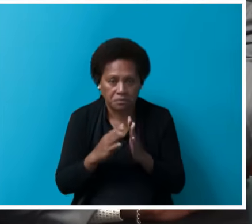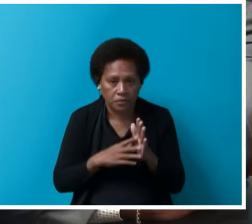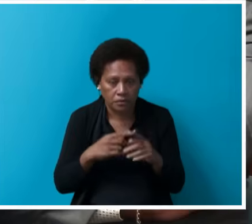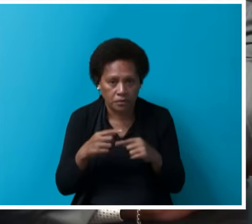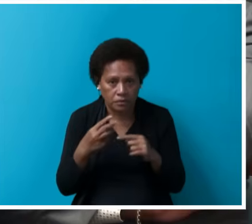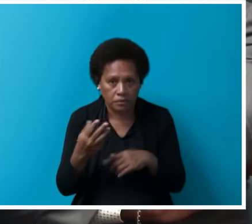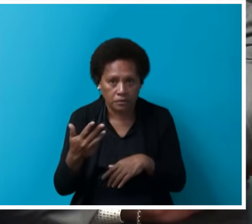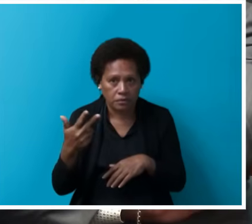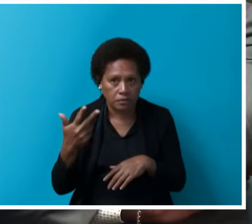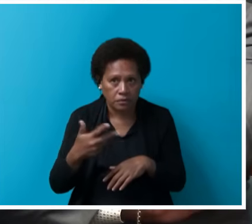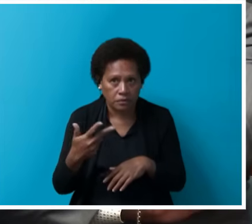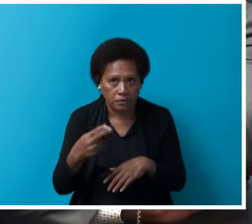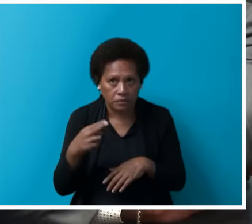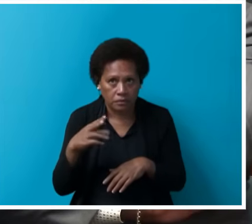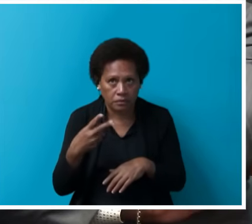to 28%.